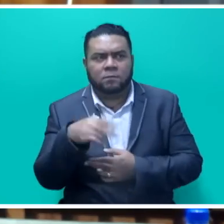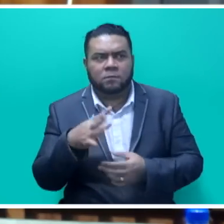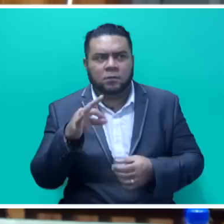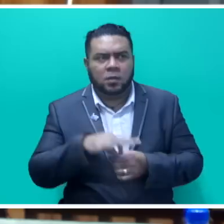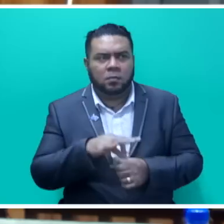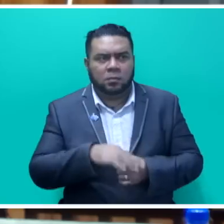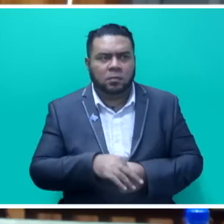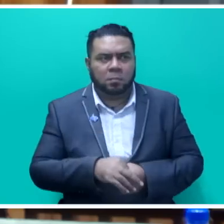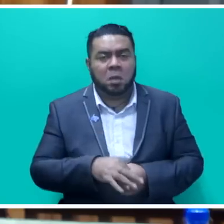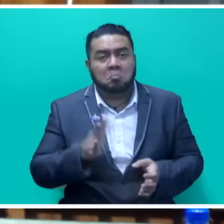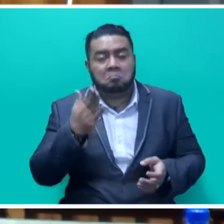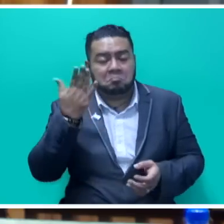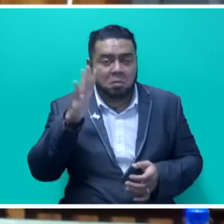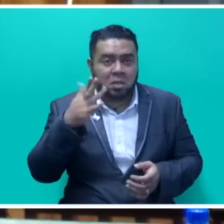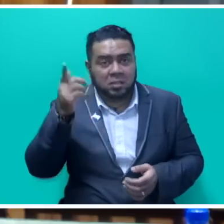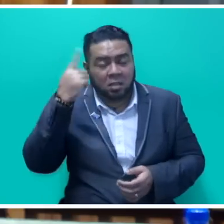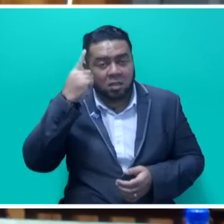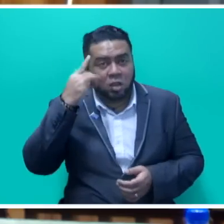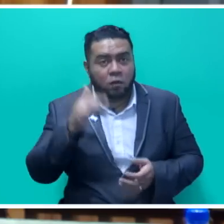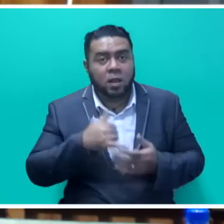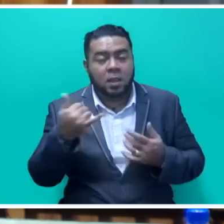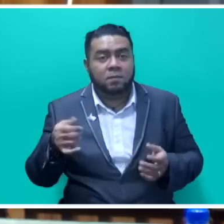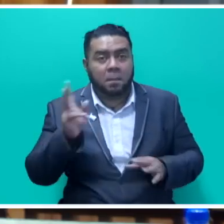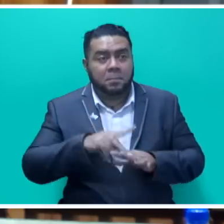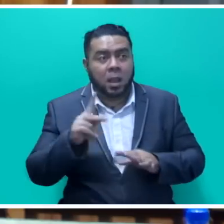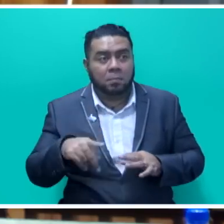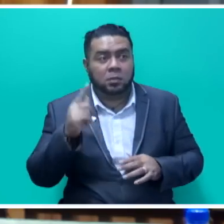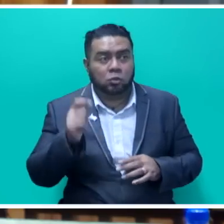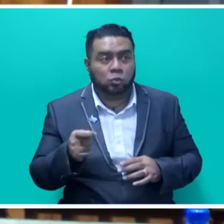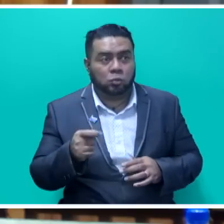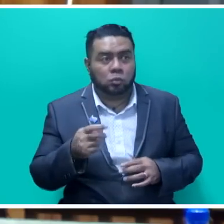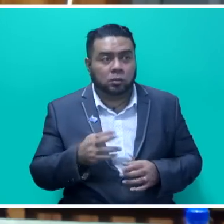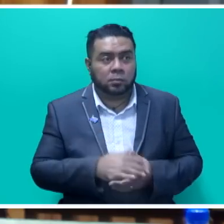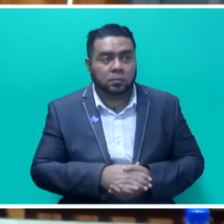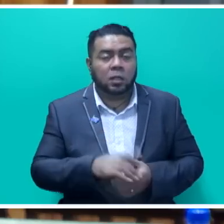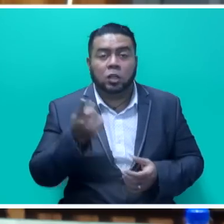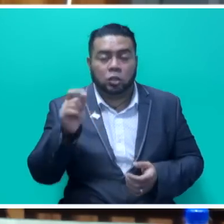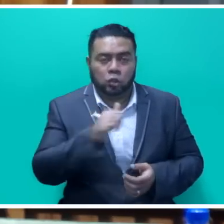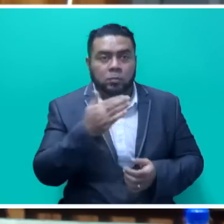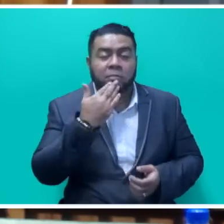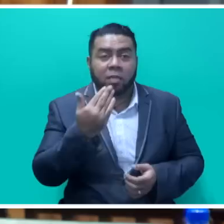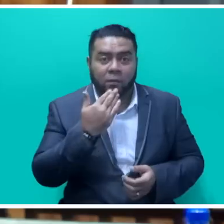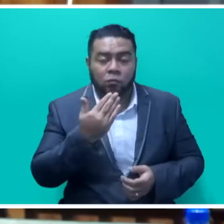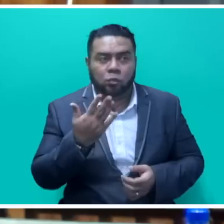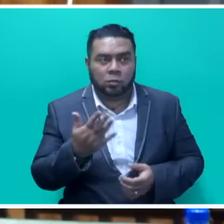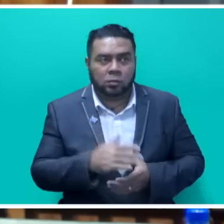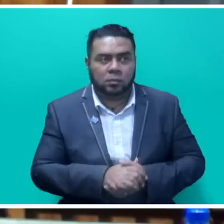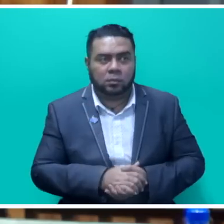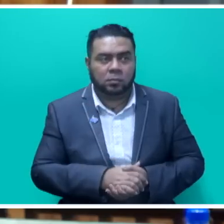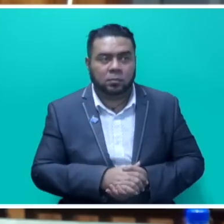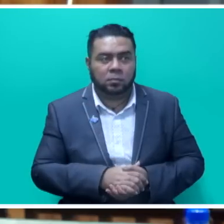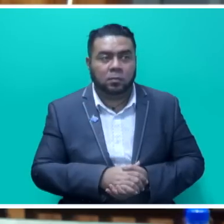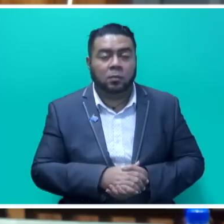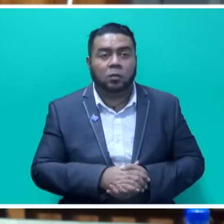Maybe he's thinking of leaving Parliament too, He should be thankful. He should be thankful, Mr. Speaker, to